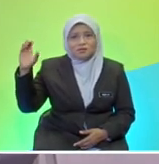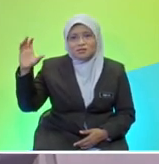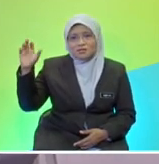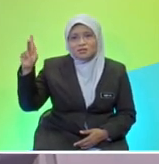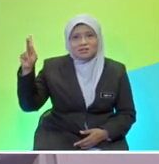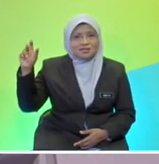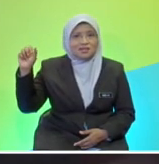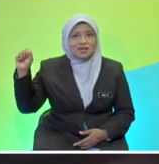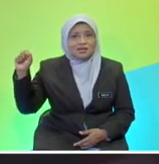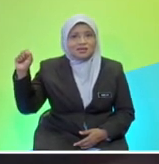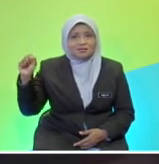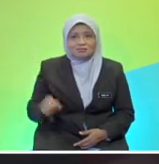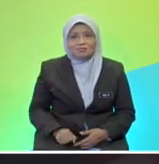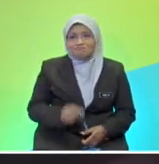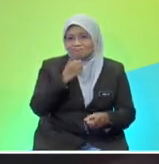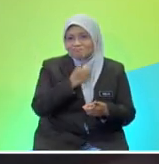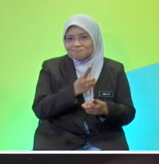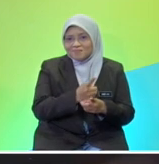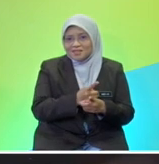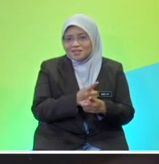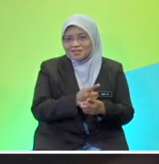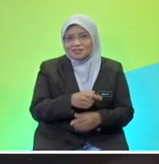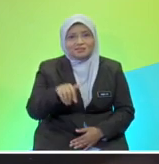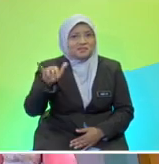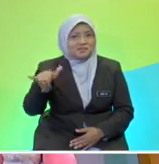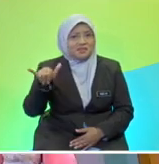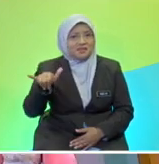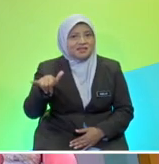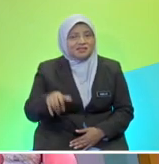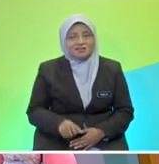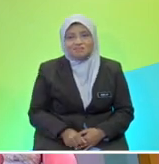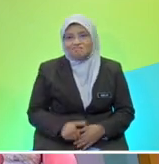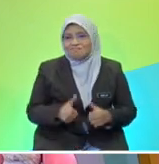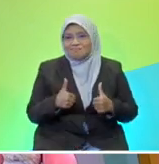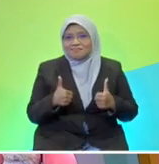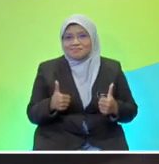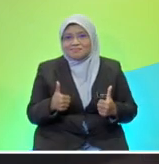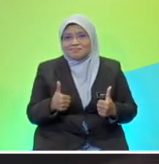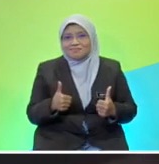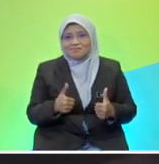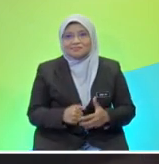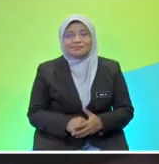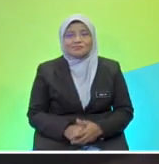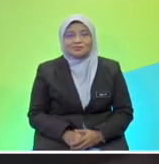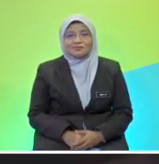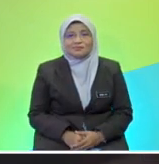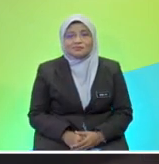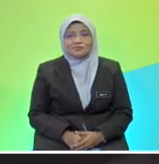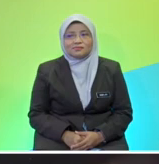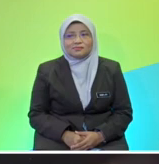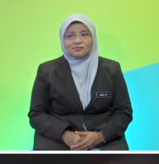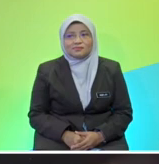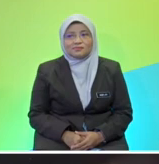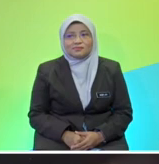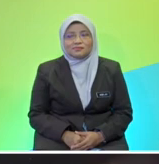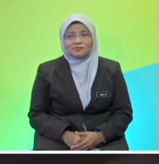Is that right? Is yes, that right, teacher? Everybody got it right. Very good. Yeah, well done to my friends at home. Okay. Okay, what else do you